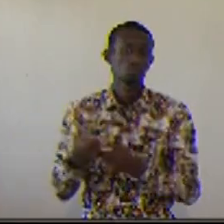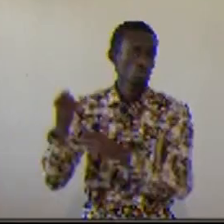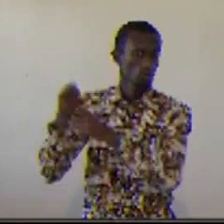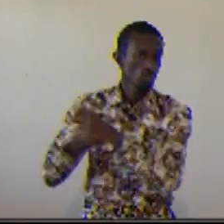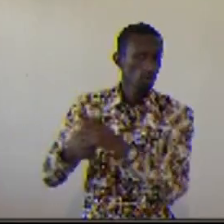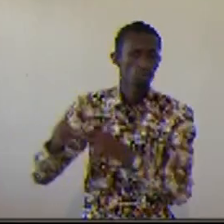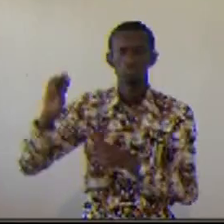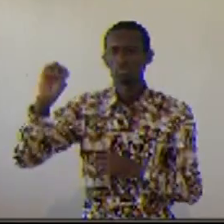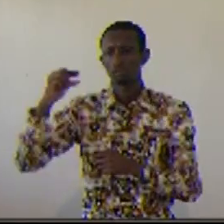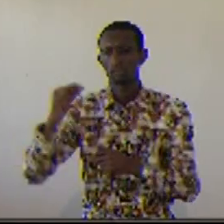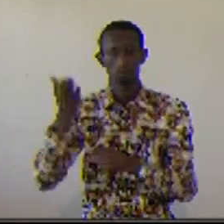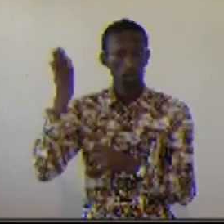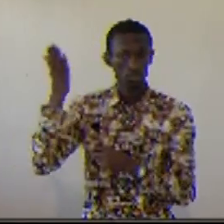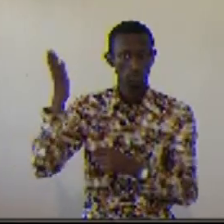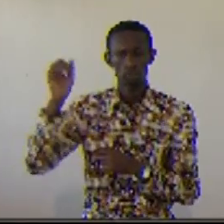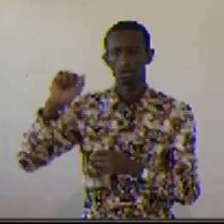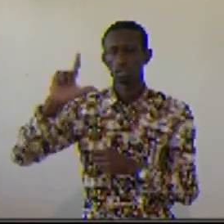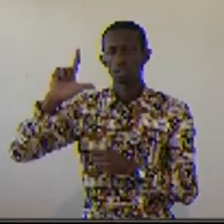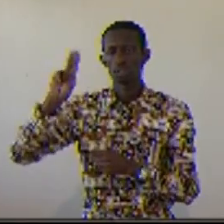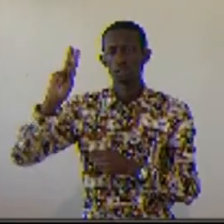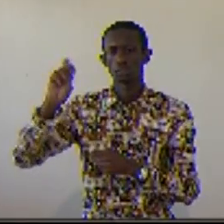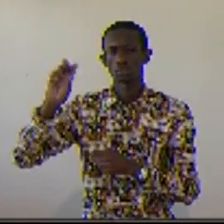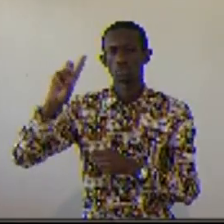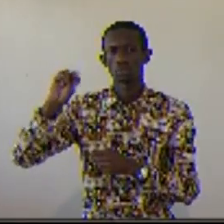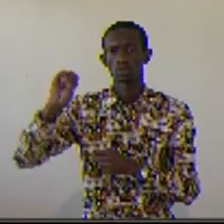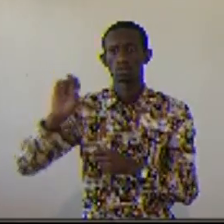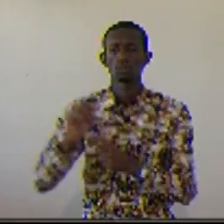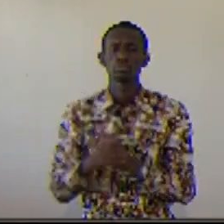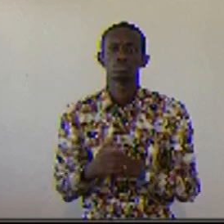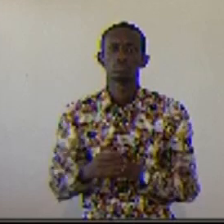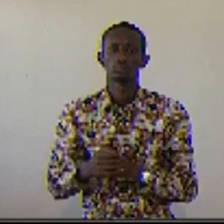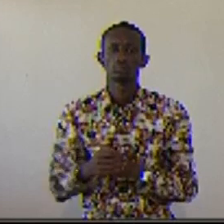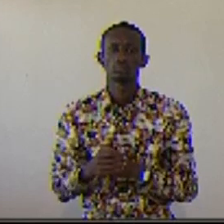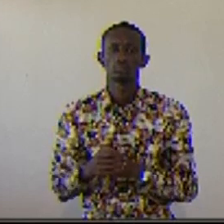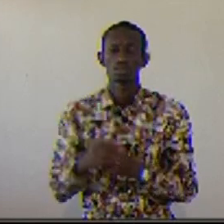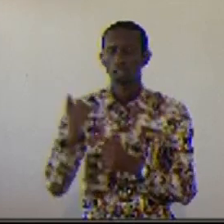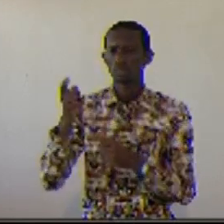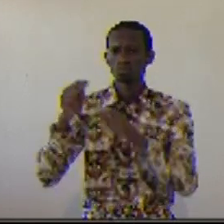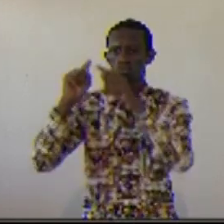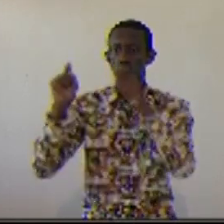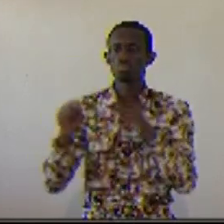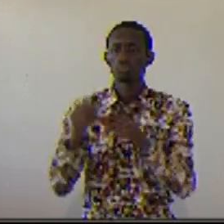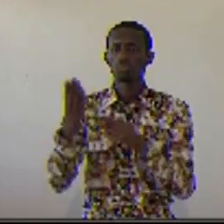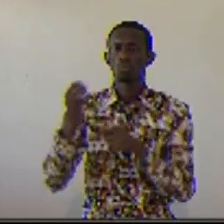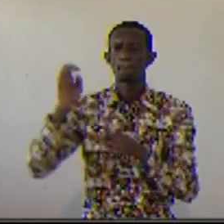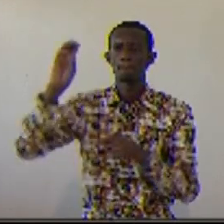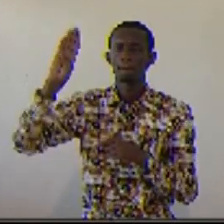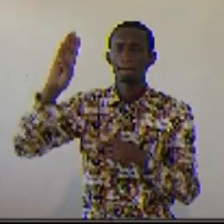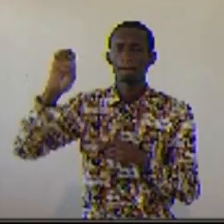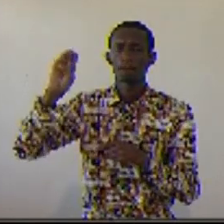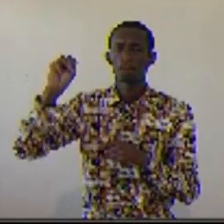this is alkyl, this is a Grignard reagent of the benzene. When